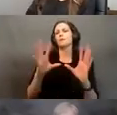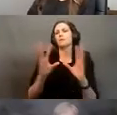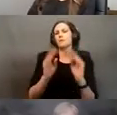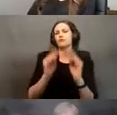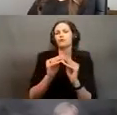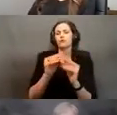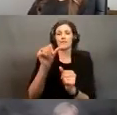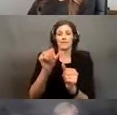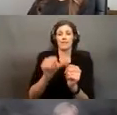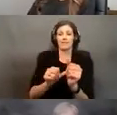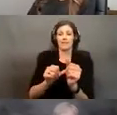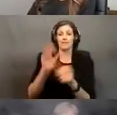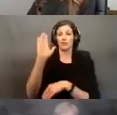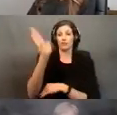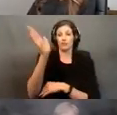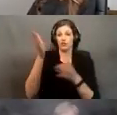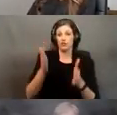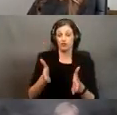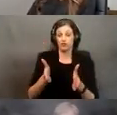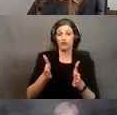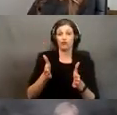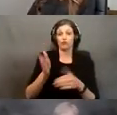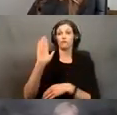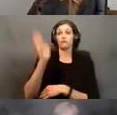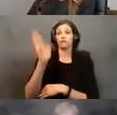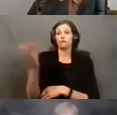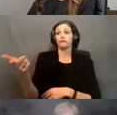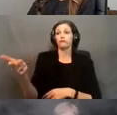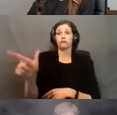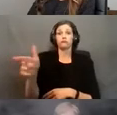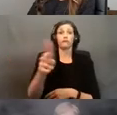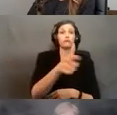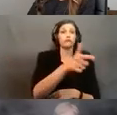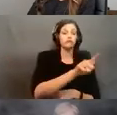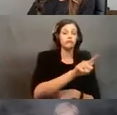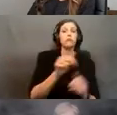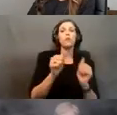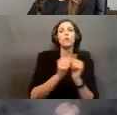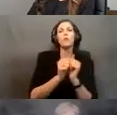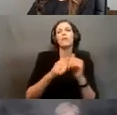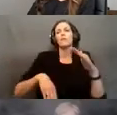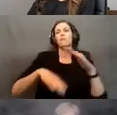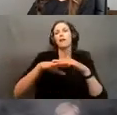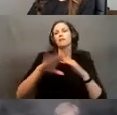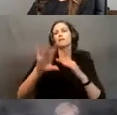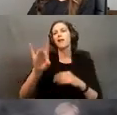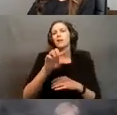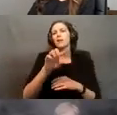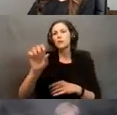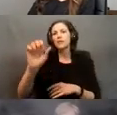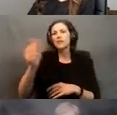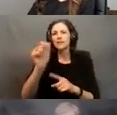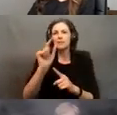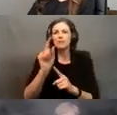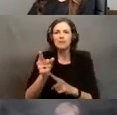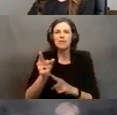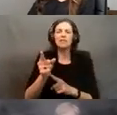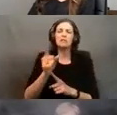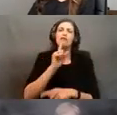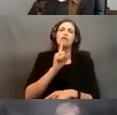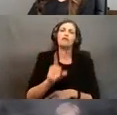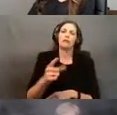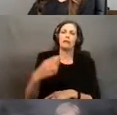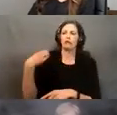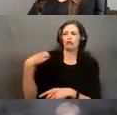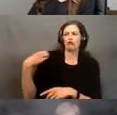presenter, uh, presents in turn with a max typically of eight to 10 minutes. That's up to the chair and organizer,